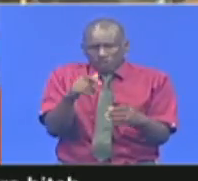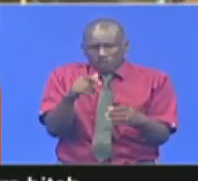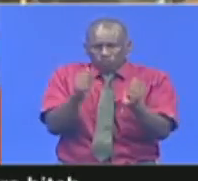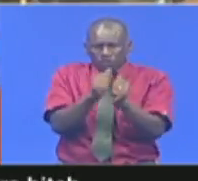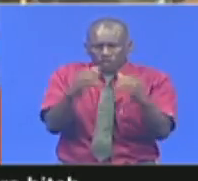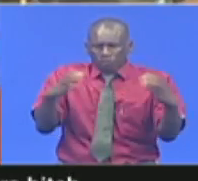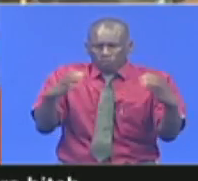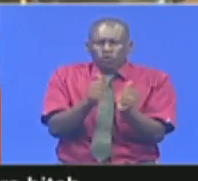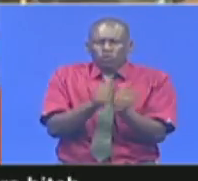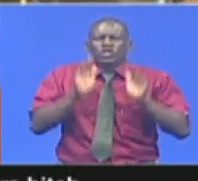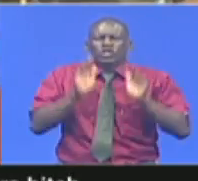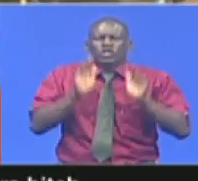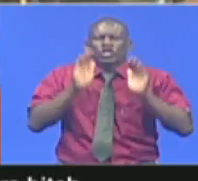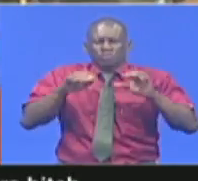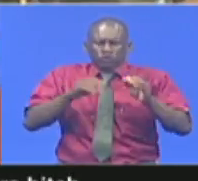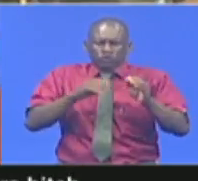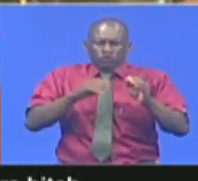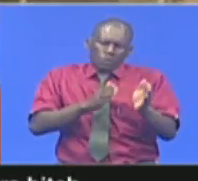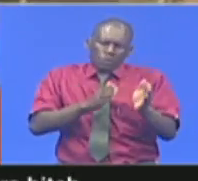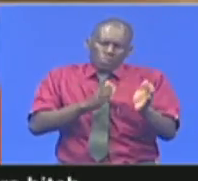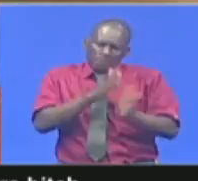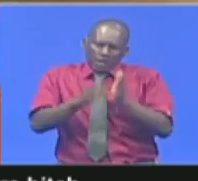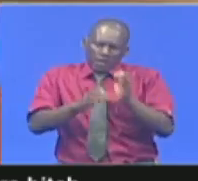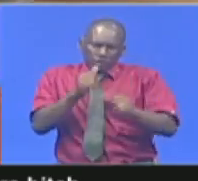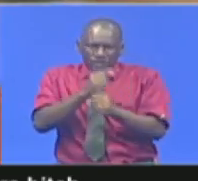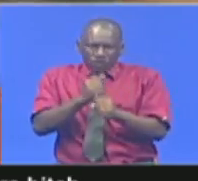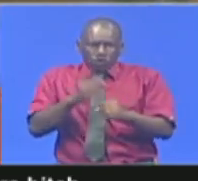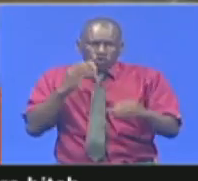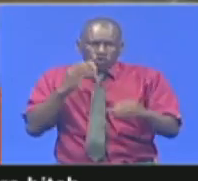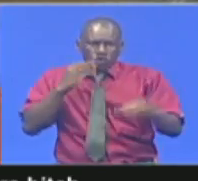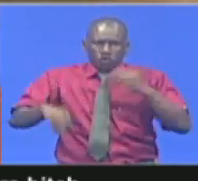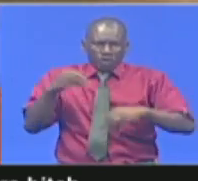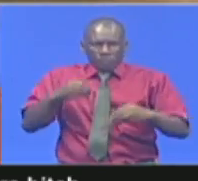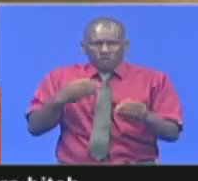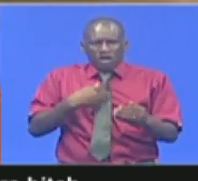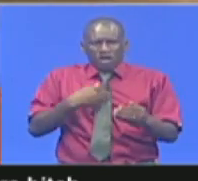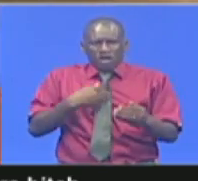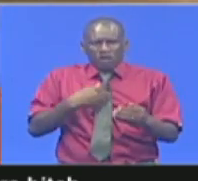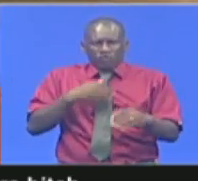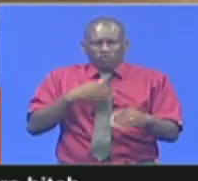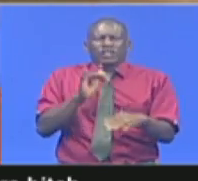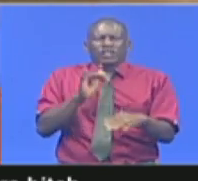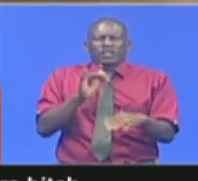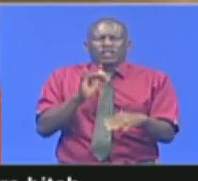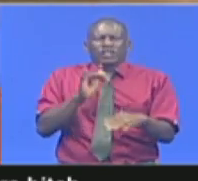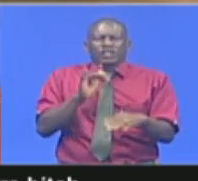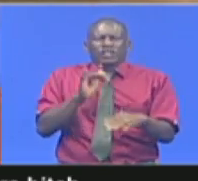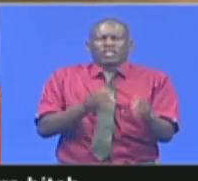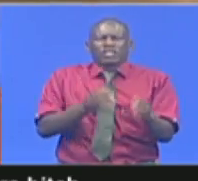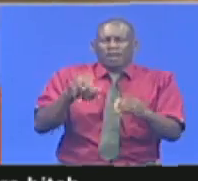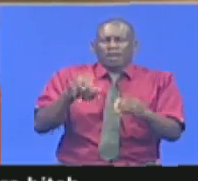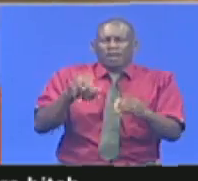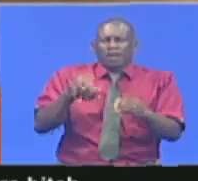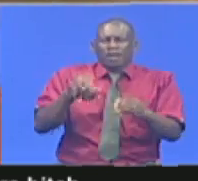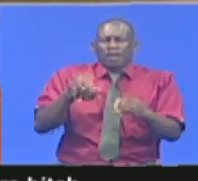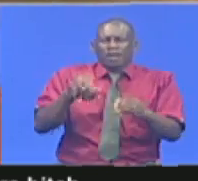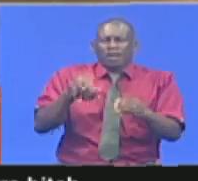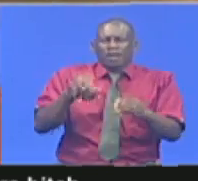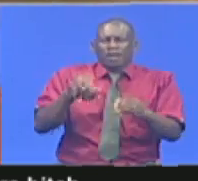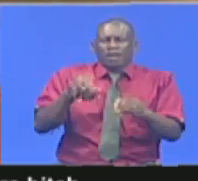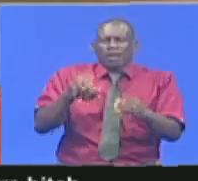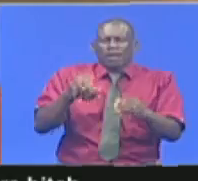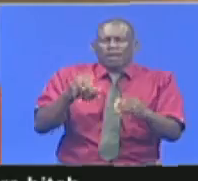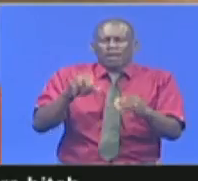critical infrastructure it oversees. Corruption scandals have engulfed some of the previous occupants of the position, with litigation ongoing in